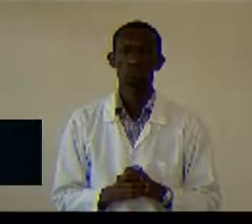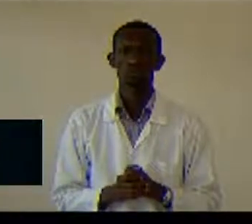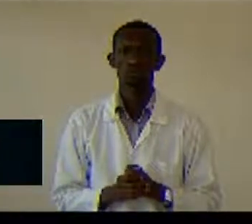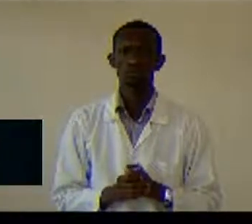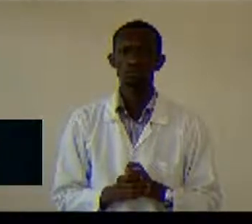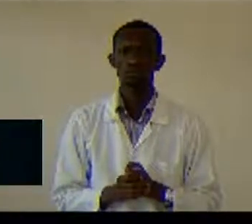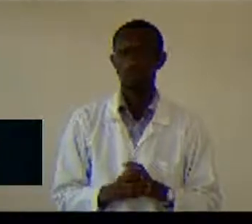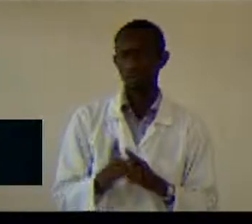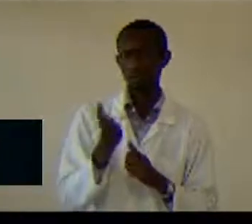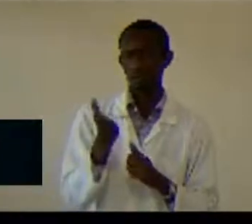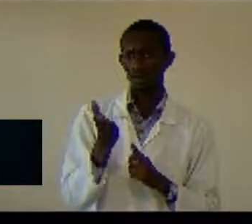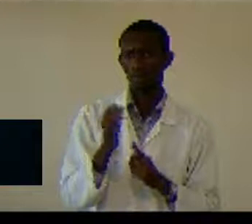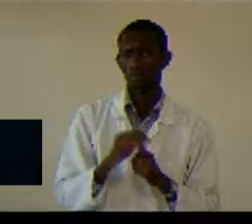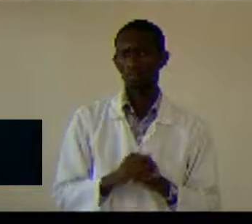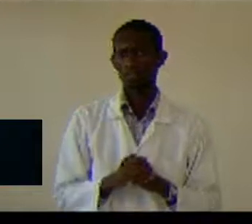intermolecular